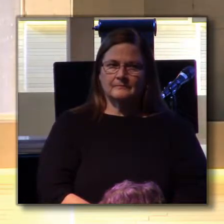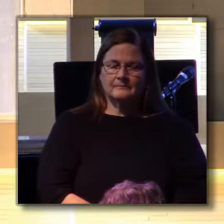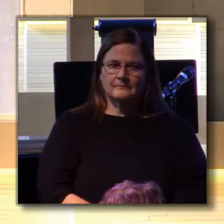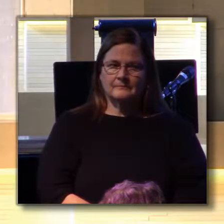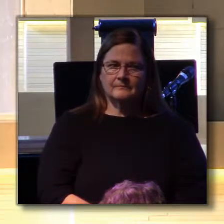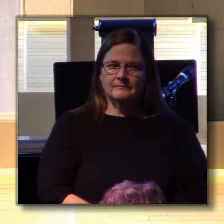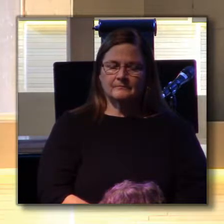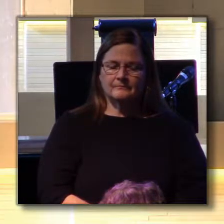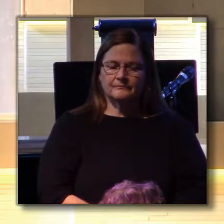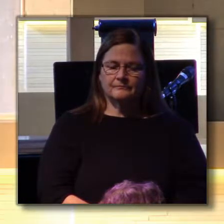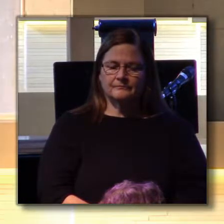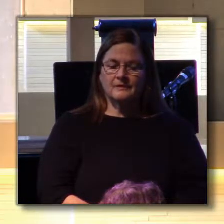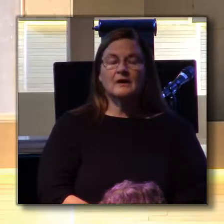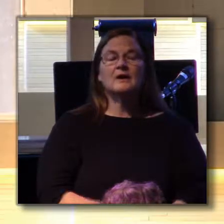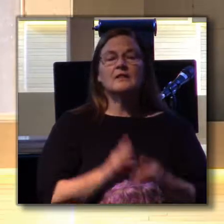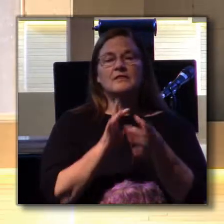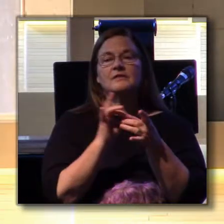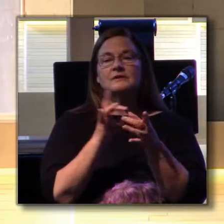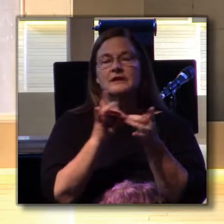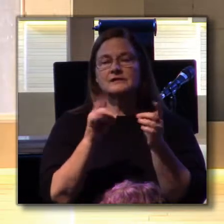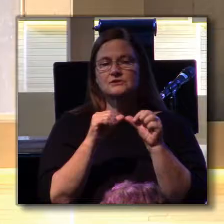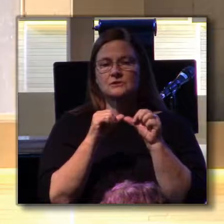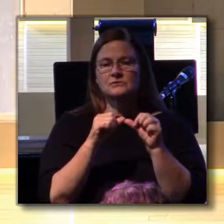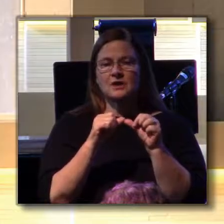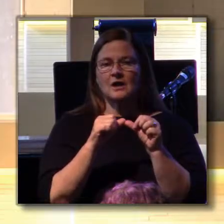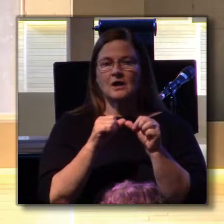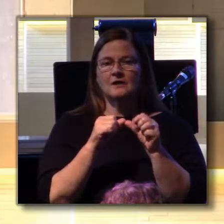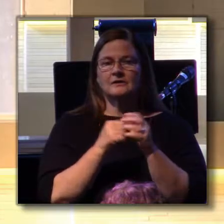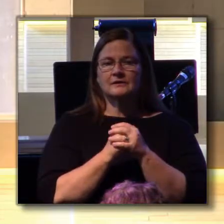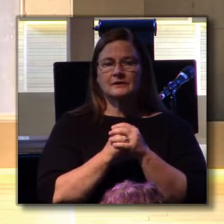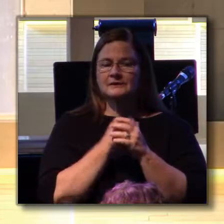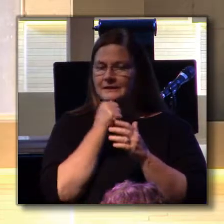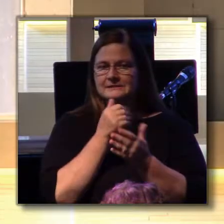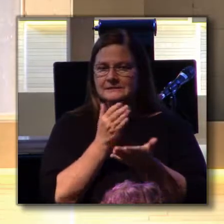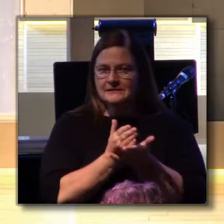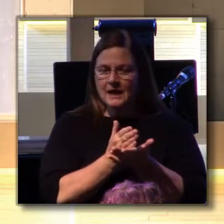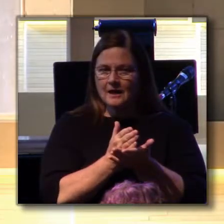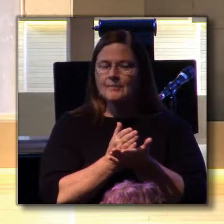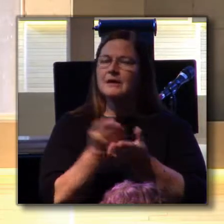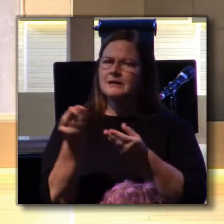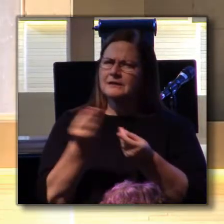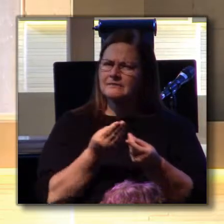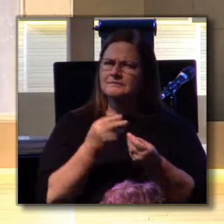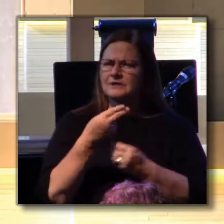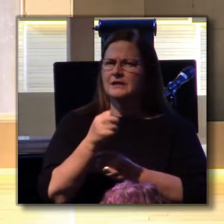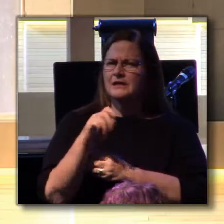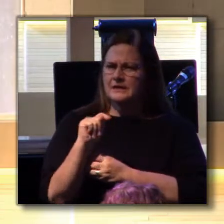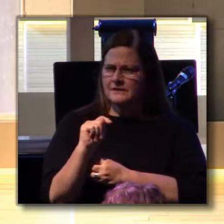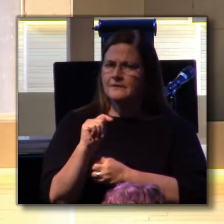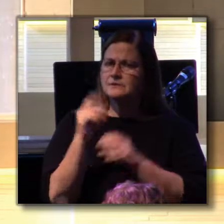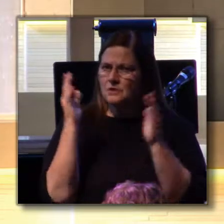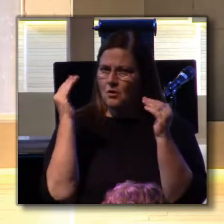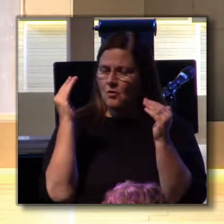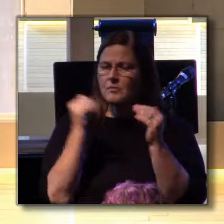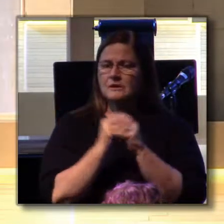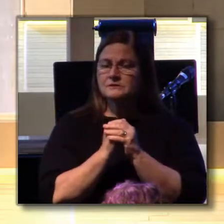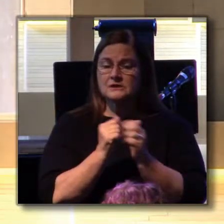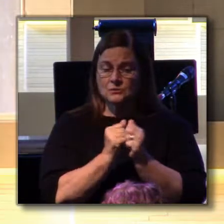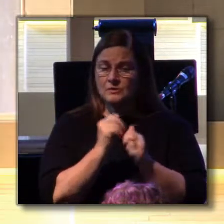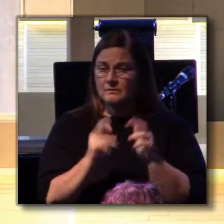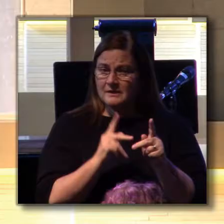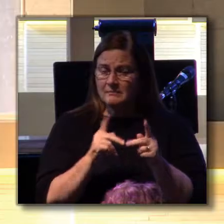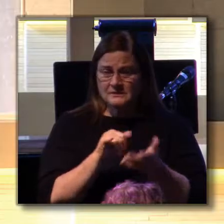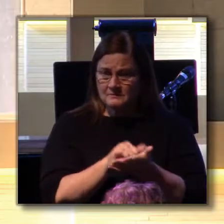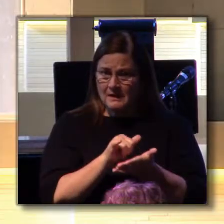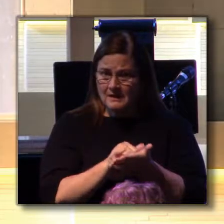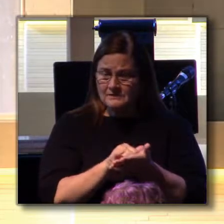But then the text goes on, and he doesn't leave us there. He gives us a hint that there's hope. He says, with people it's impossible.